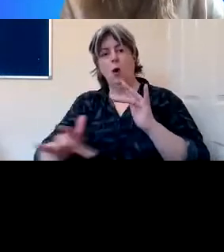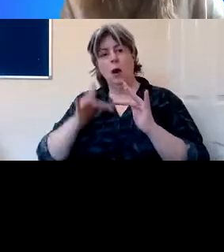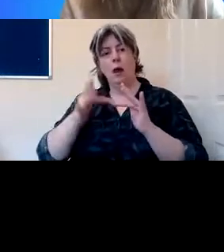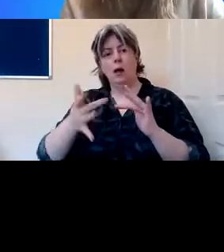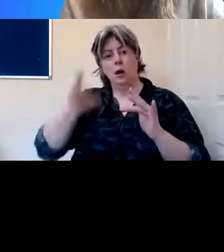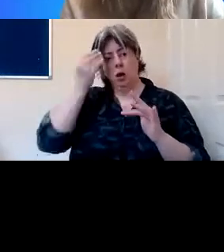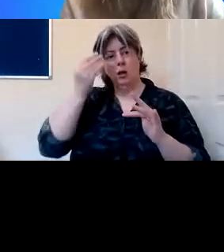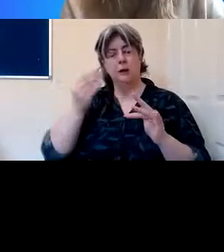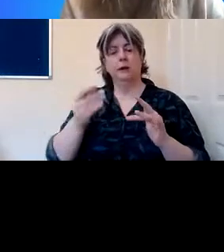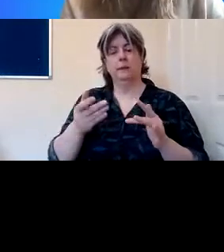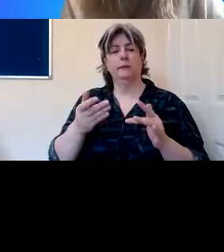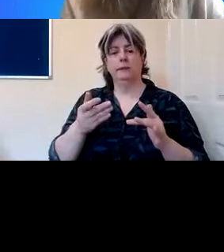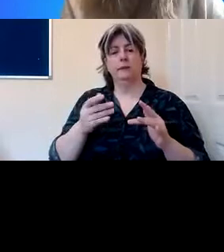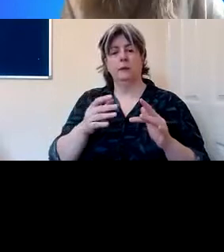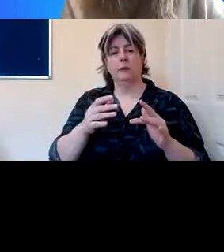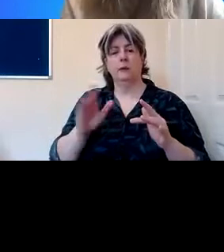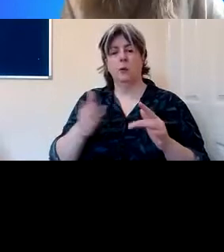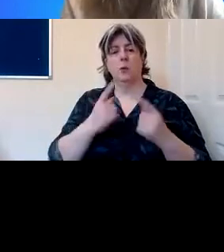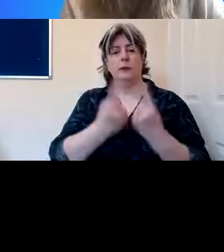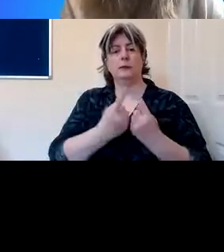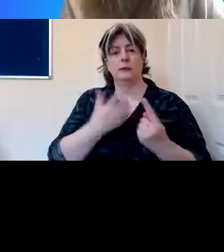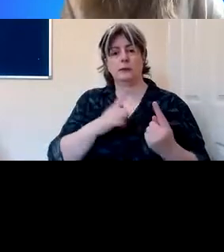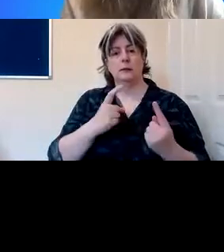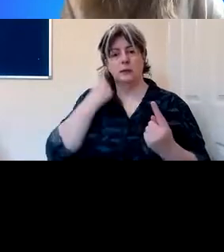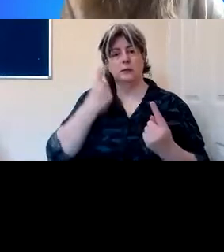that have to be considered with it as well.